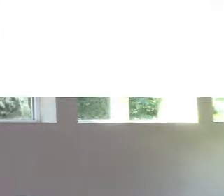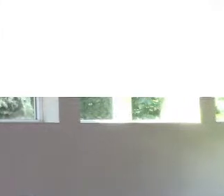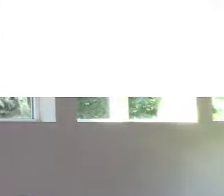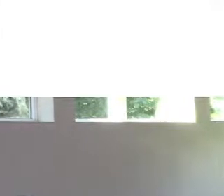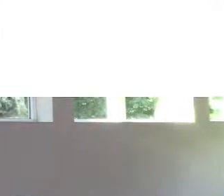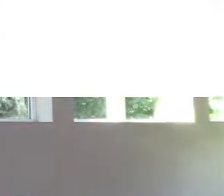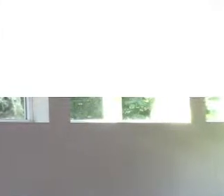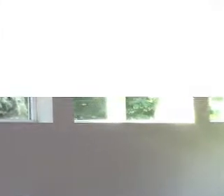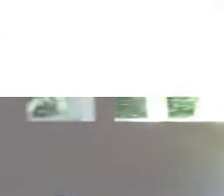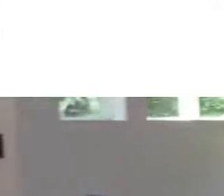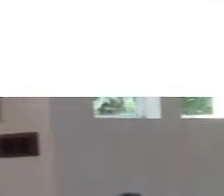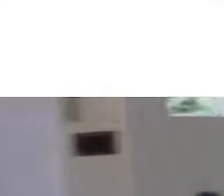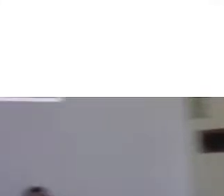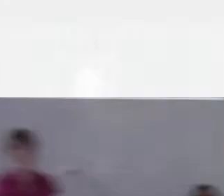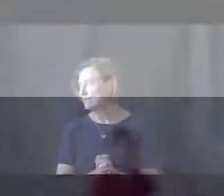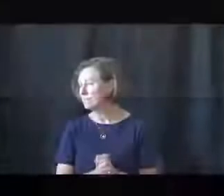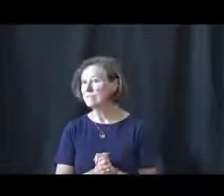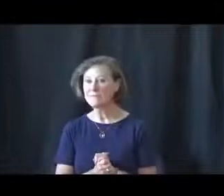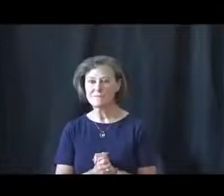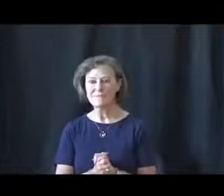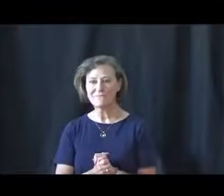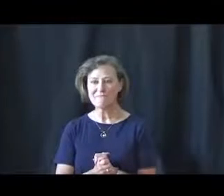me.